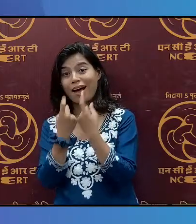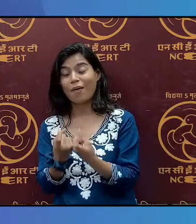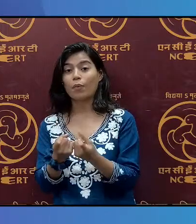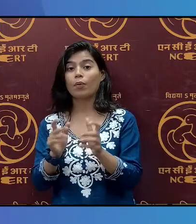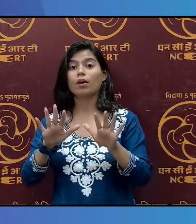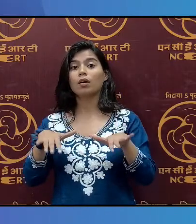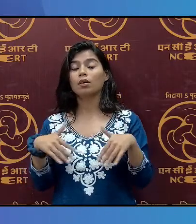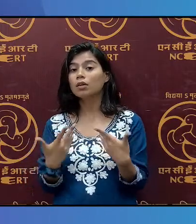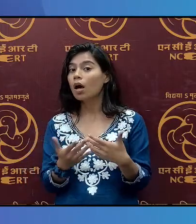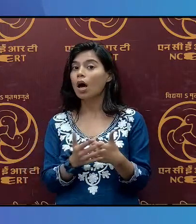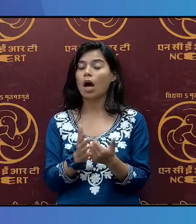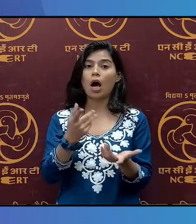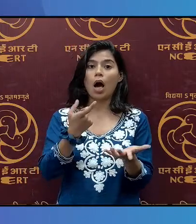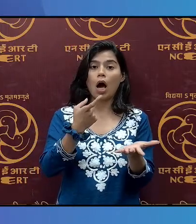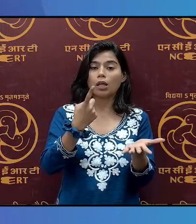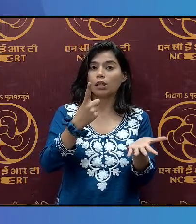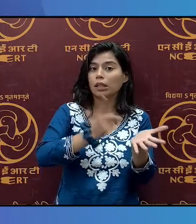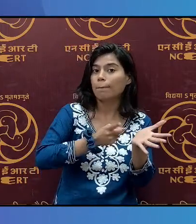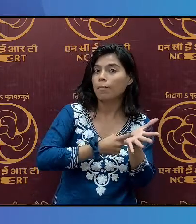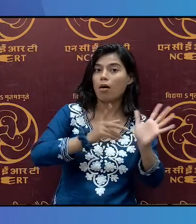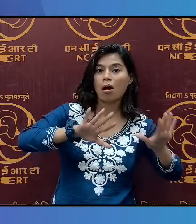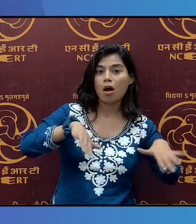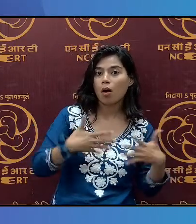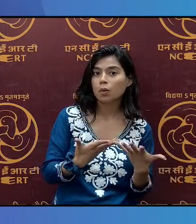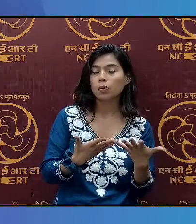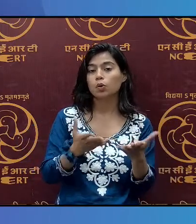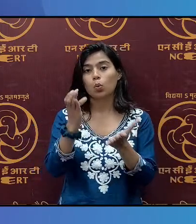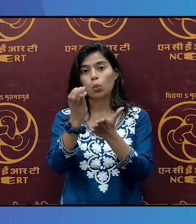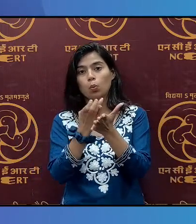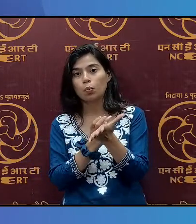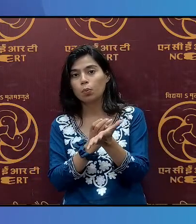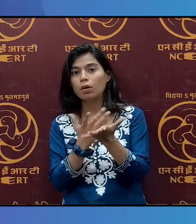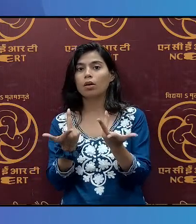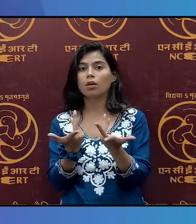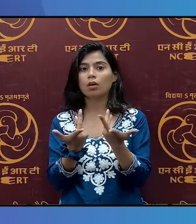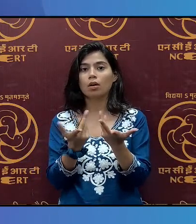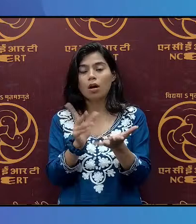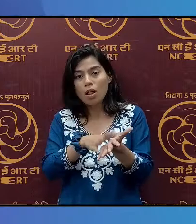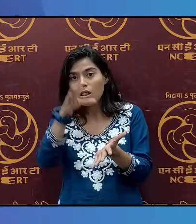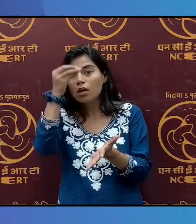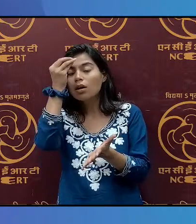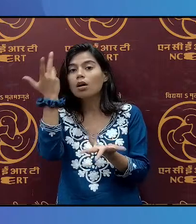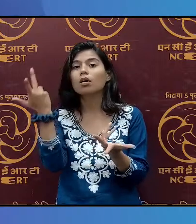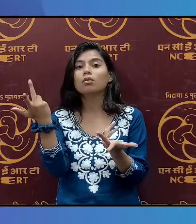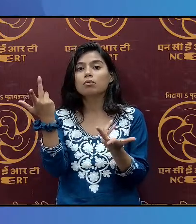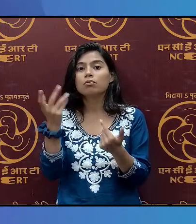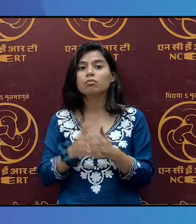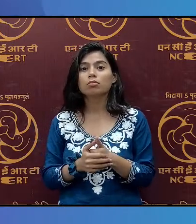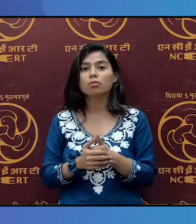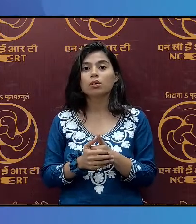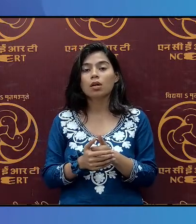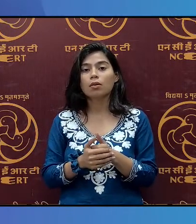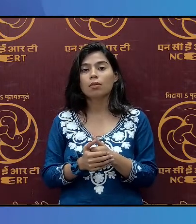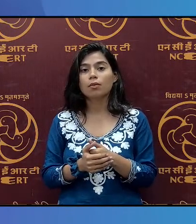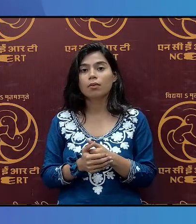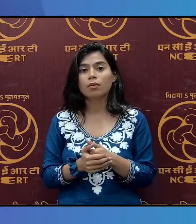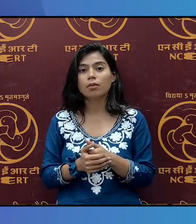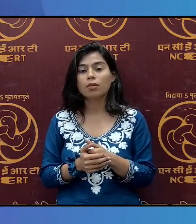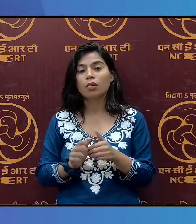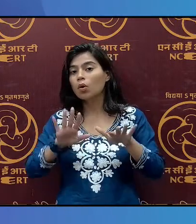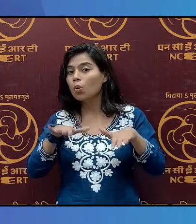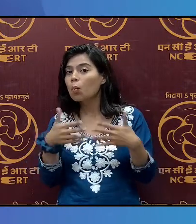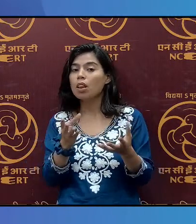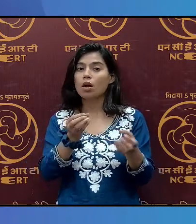are the requirements for doing that, which are the courses I need to learn it or acquire it, and what